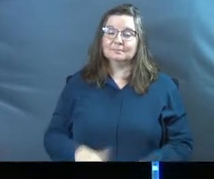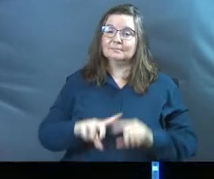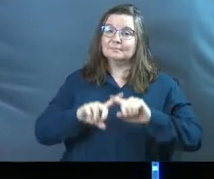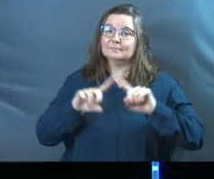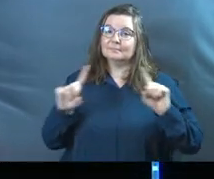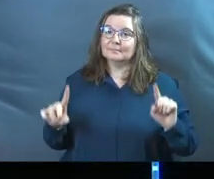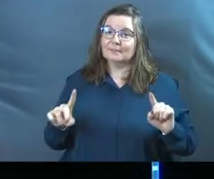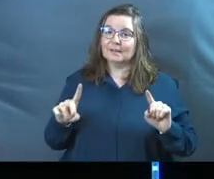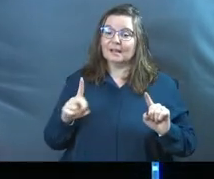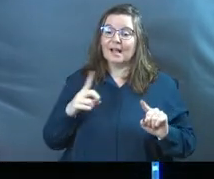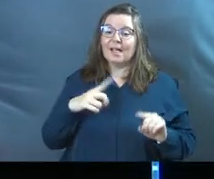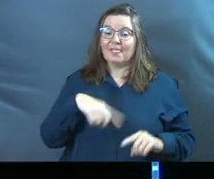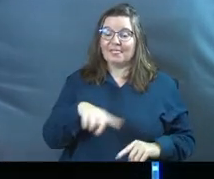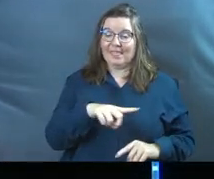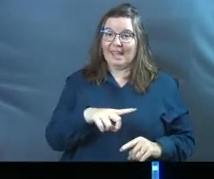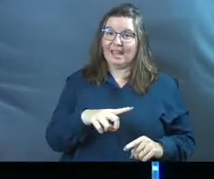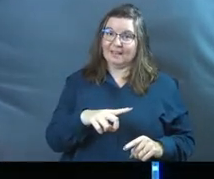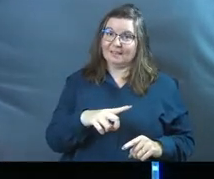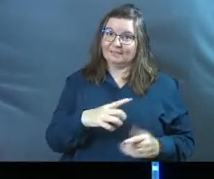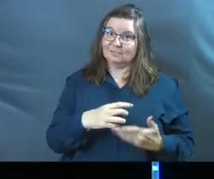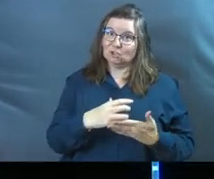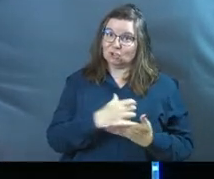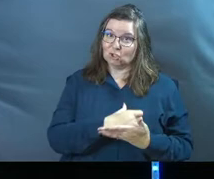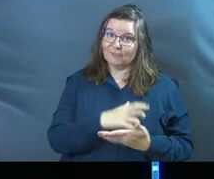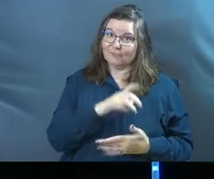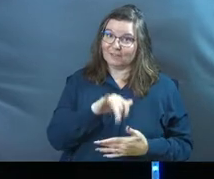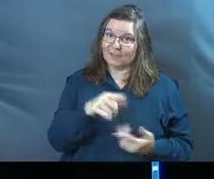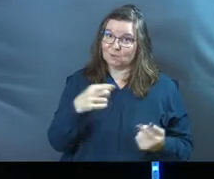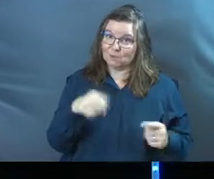But they deserved for it to happen.